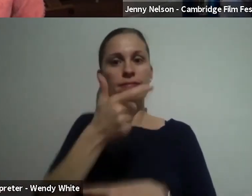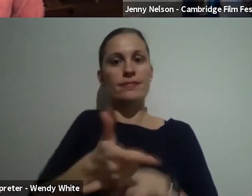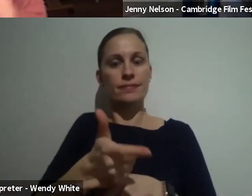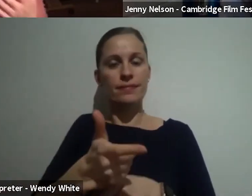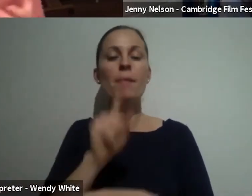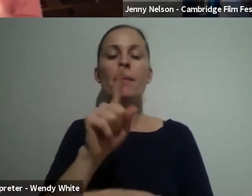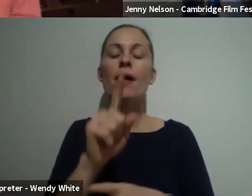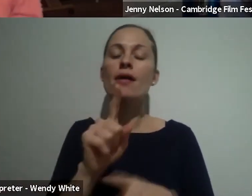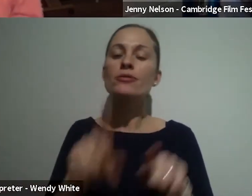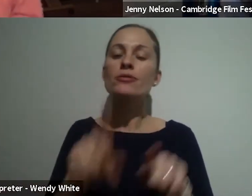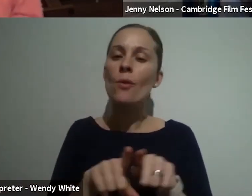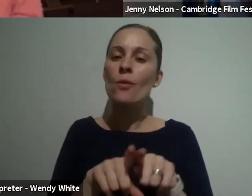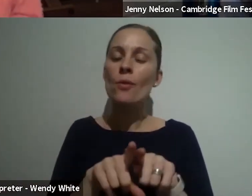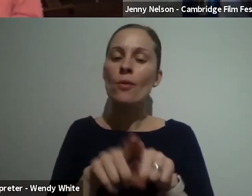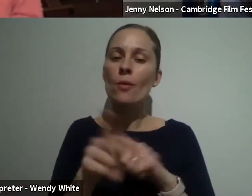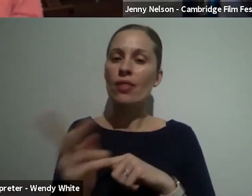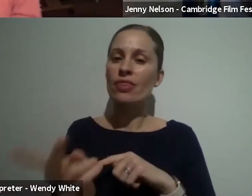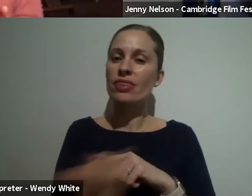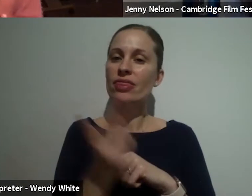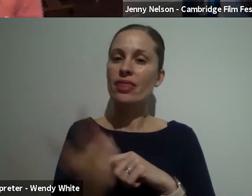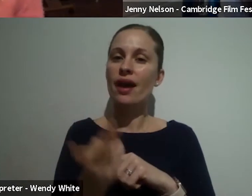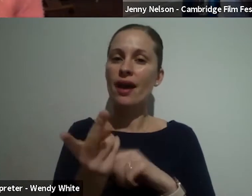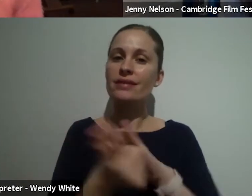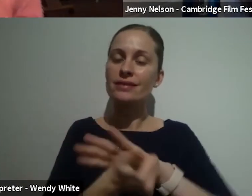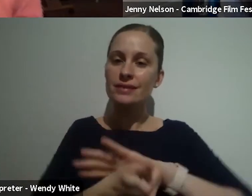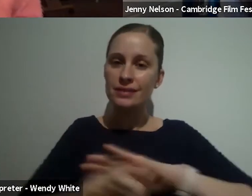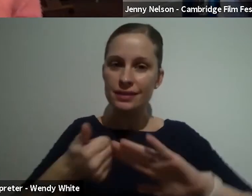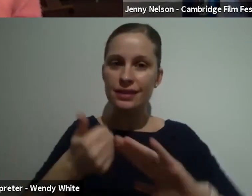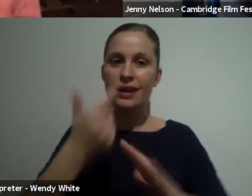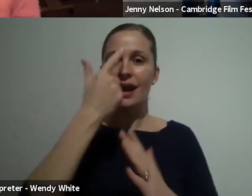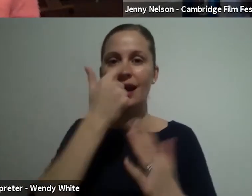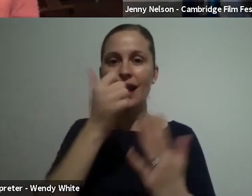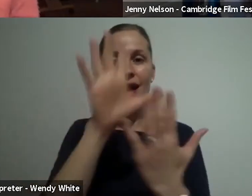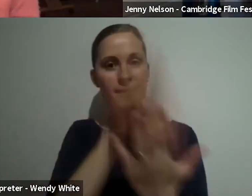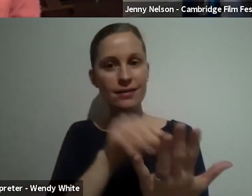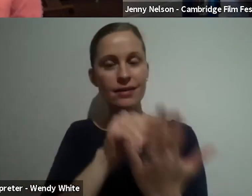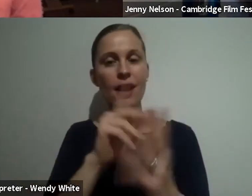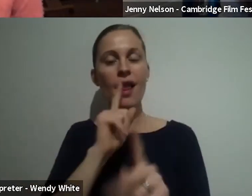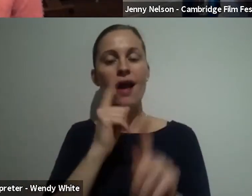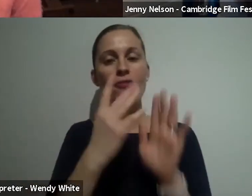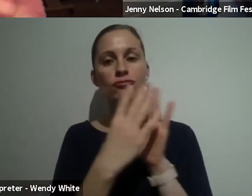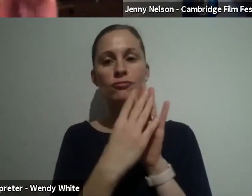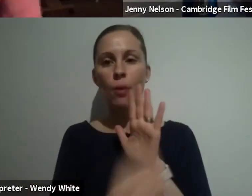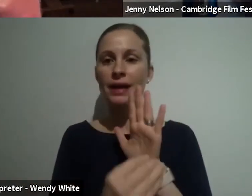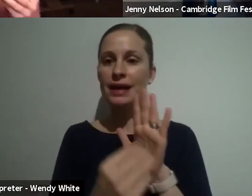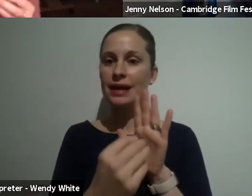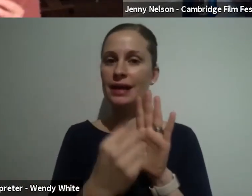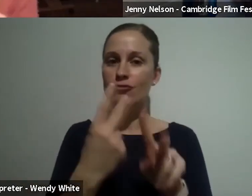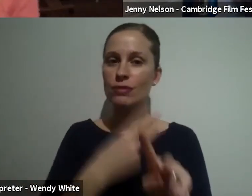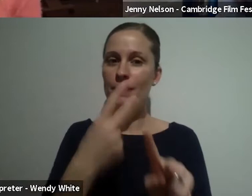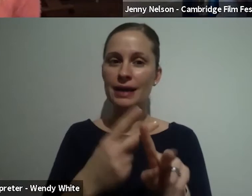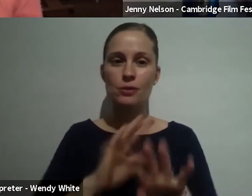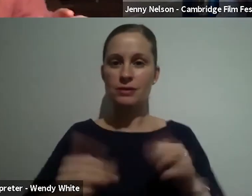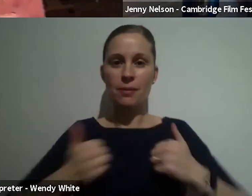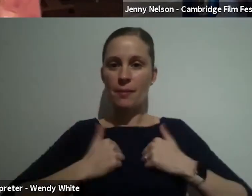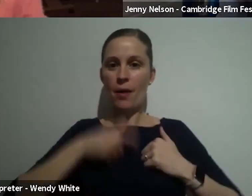they had the talent to be able to repeat it with the same freshness. No, right. So it was a mix. It was a mix.